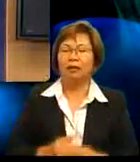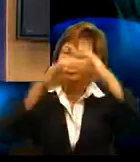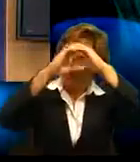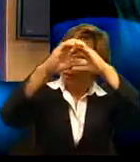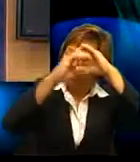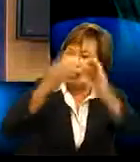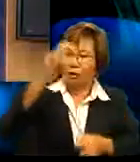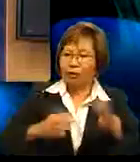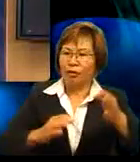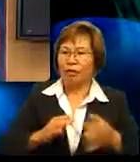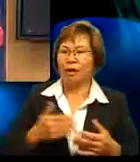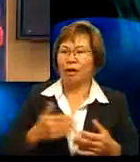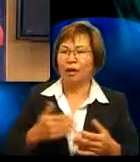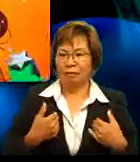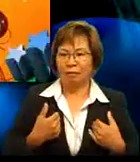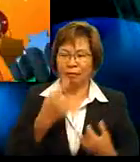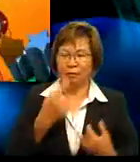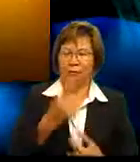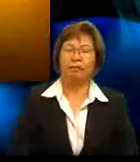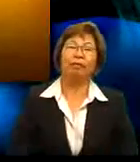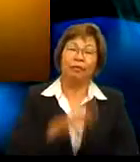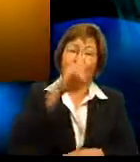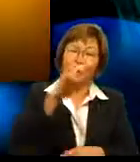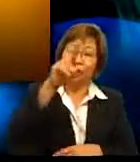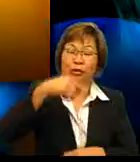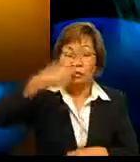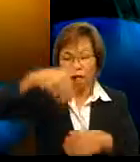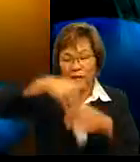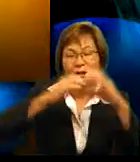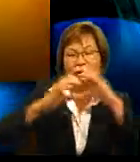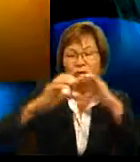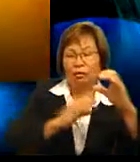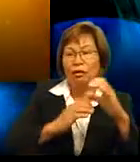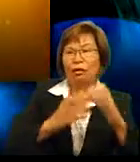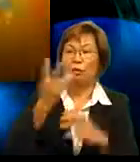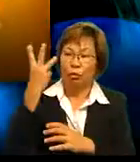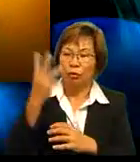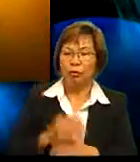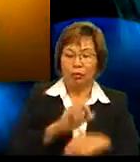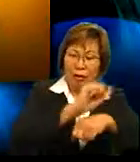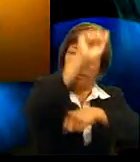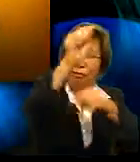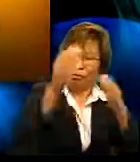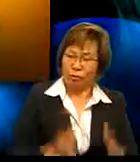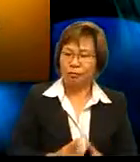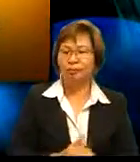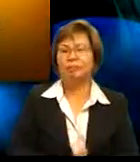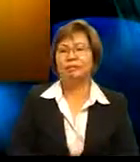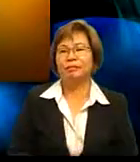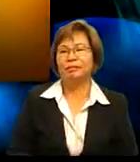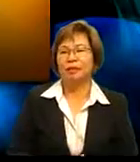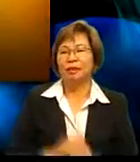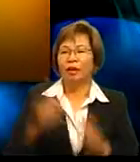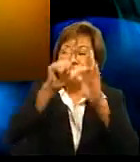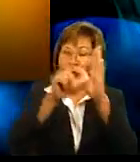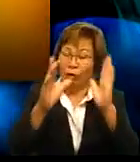then, if I have one. The nouns that were mentioned in the conversation were astronaut,